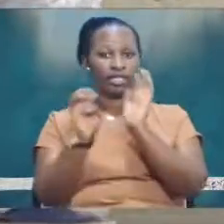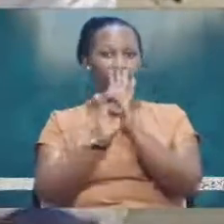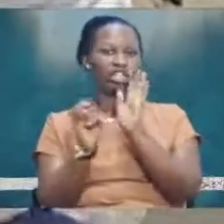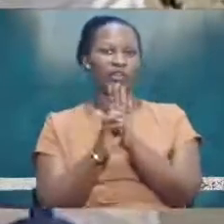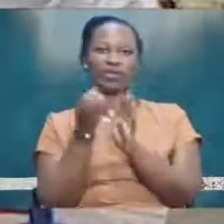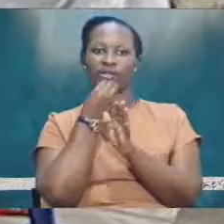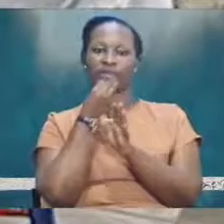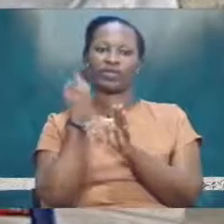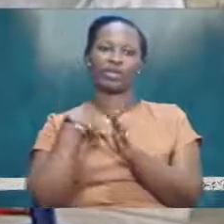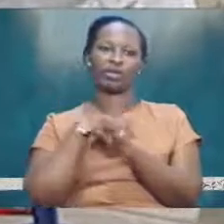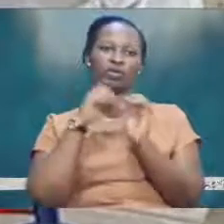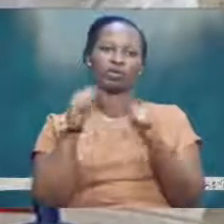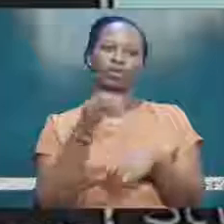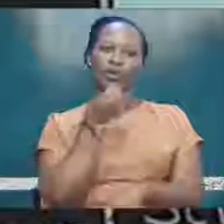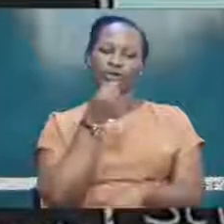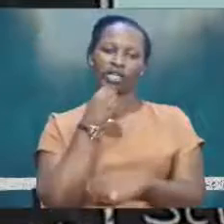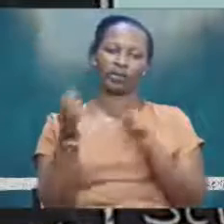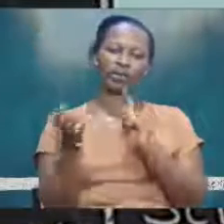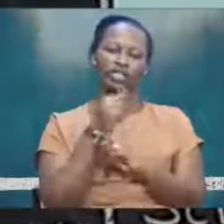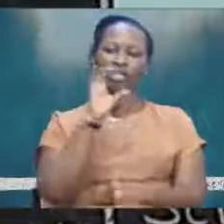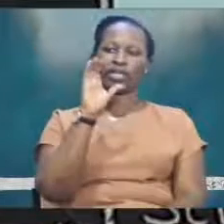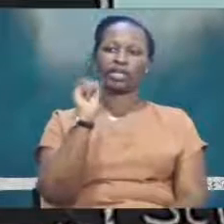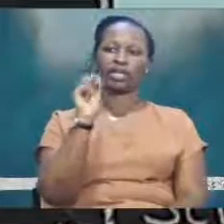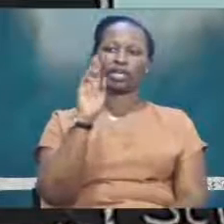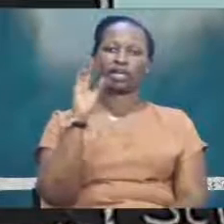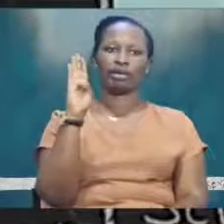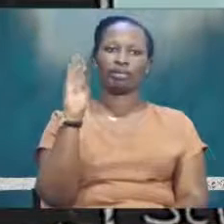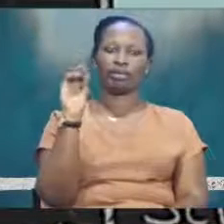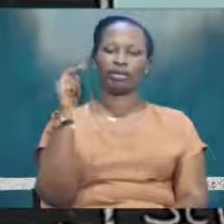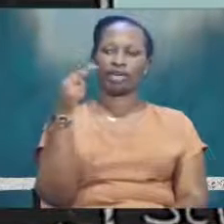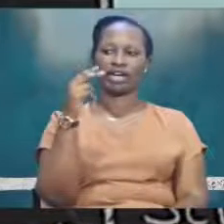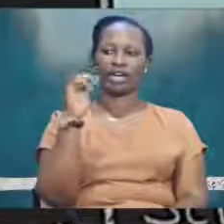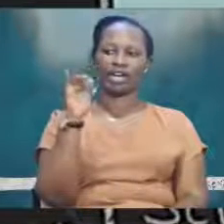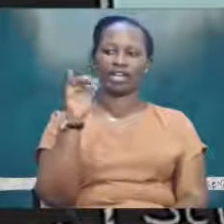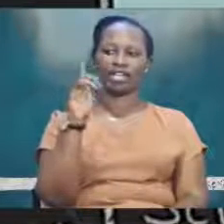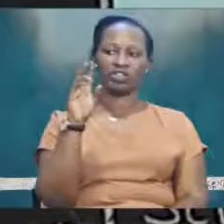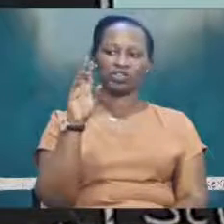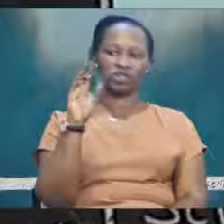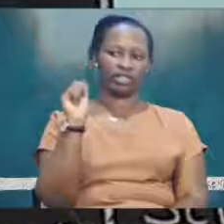eat to get carbohydrates. We can eat maize.